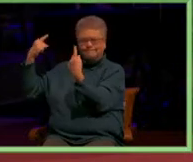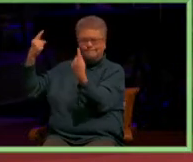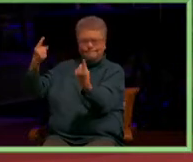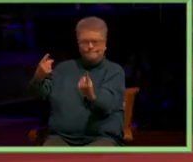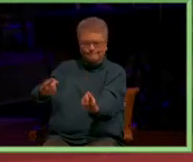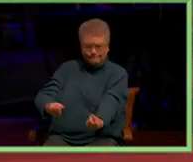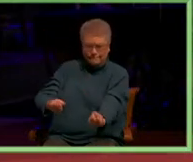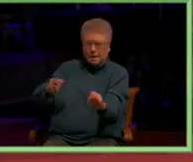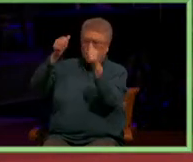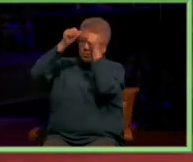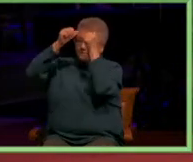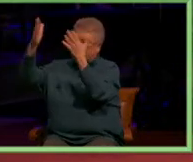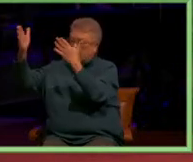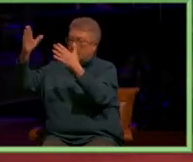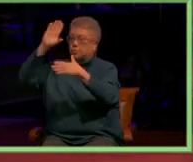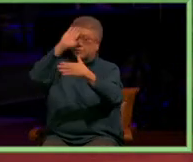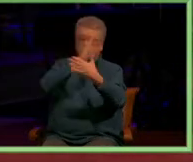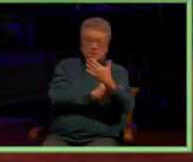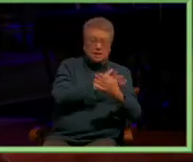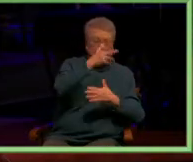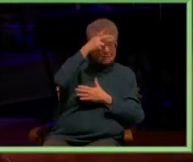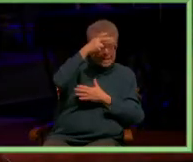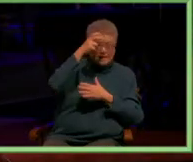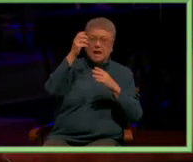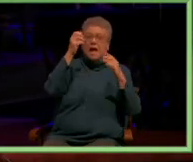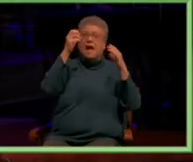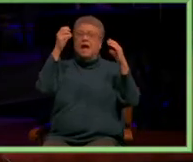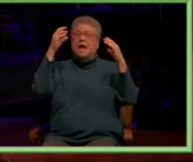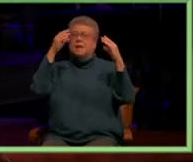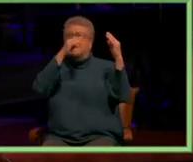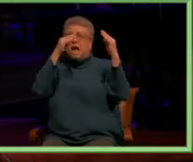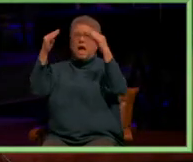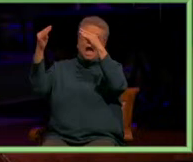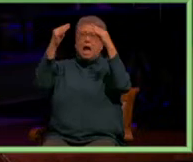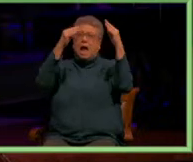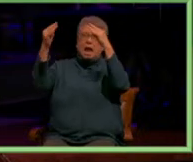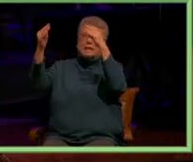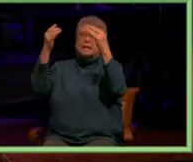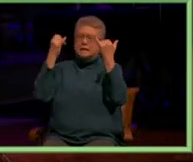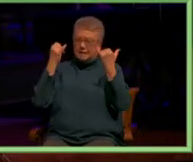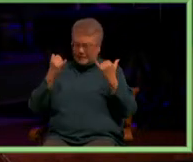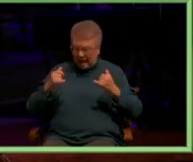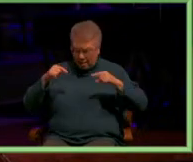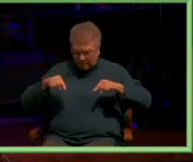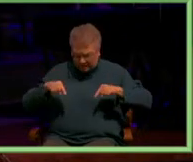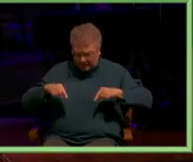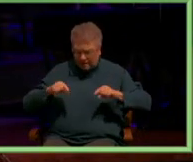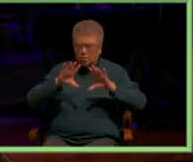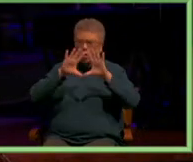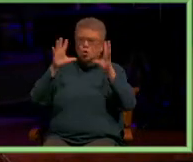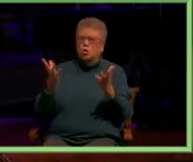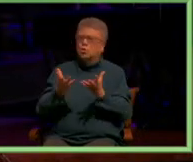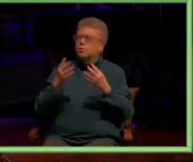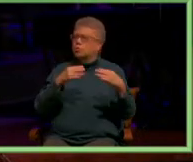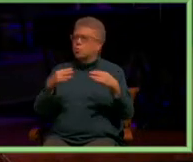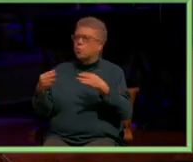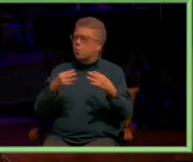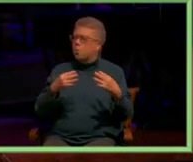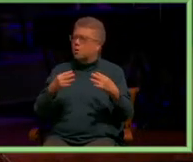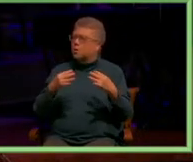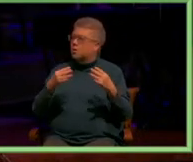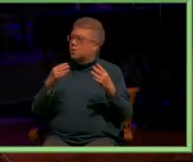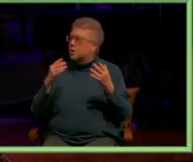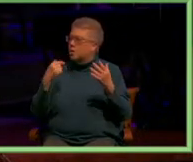Son and the Holy Spirit had the battle in the cosmos, we find ourselves in the midst of this war, and here is the issue of the war: